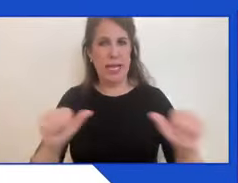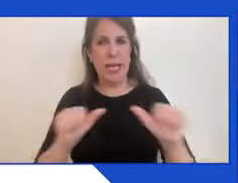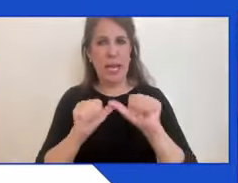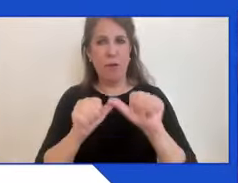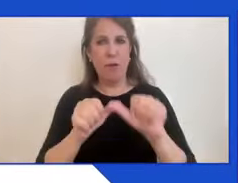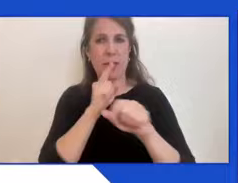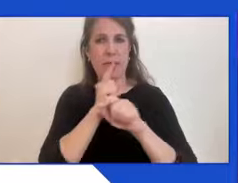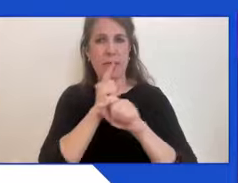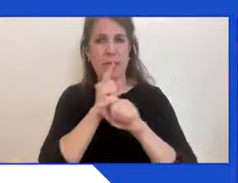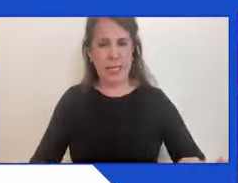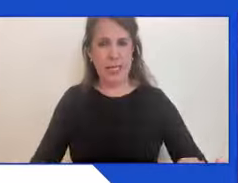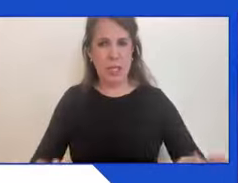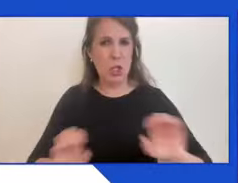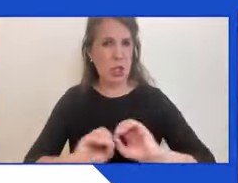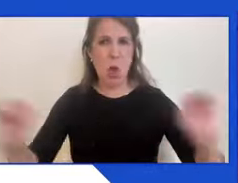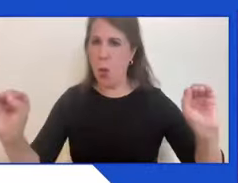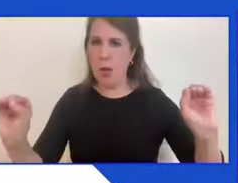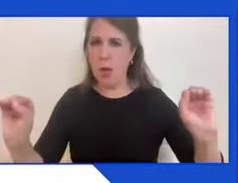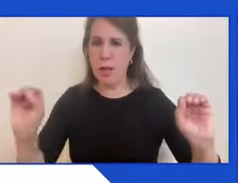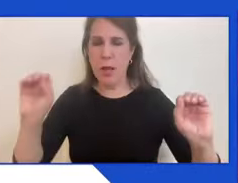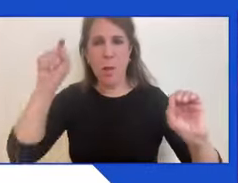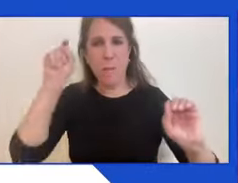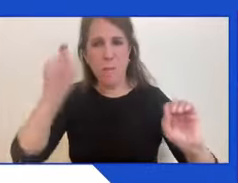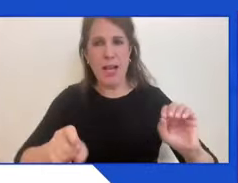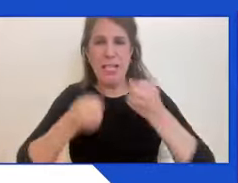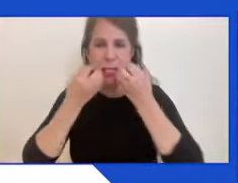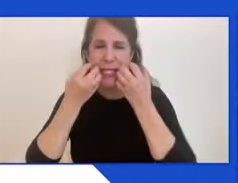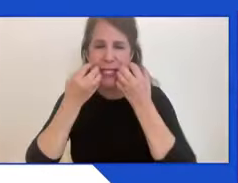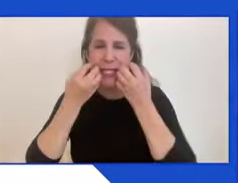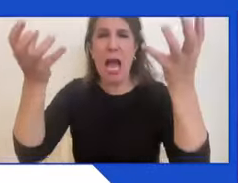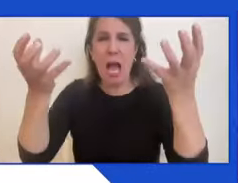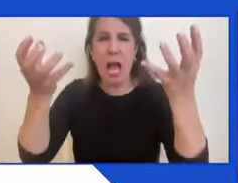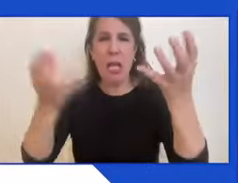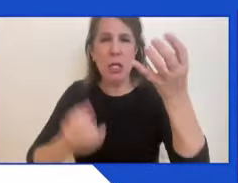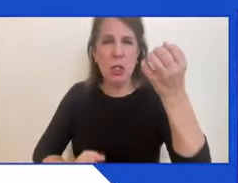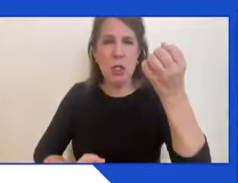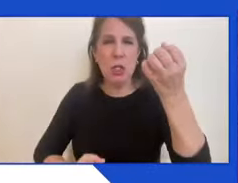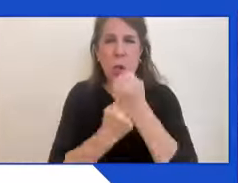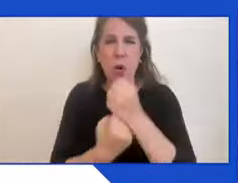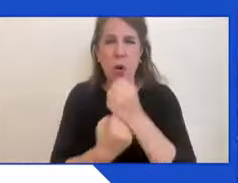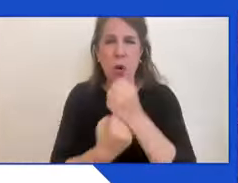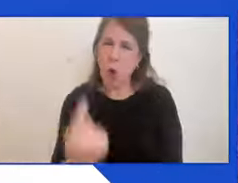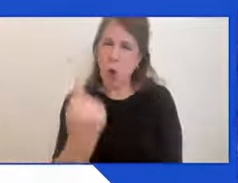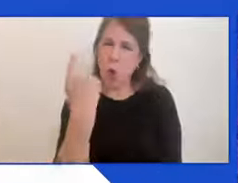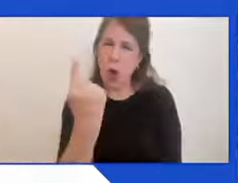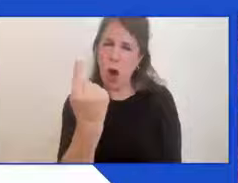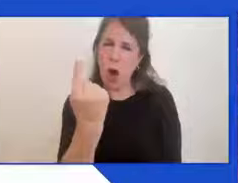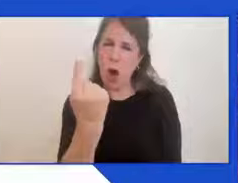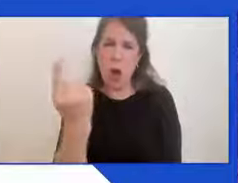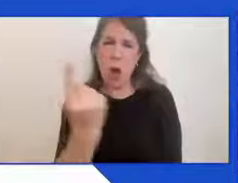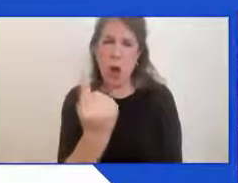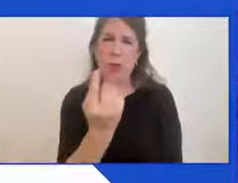our voices in support of the one and only Jewish state.